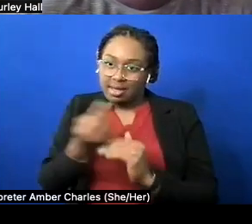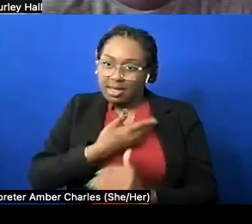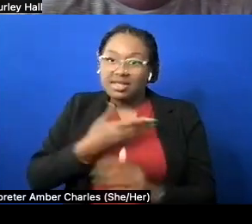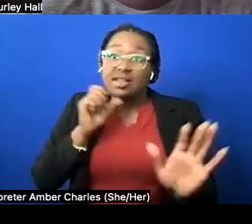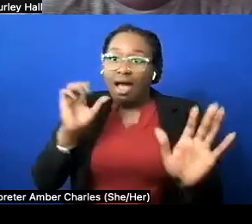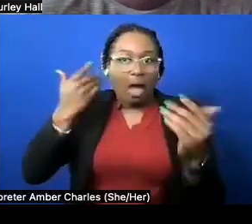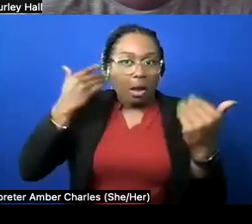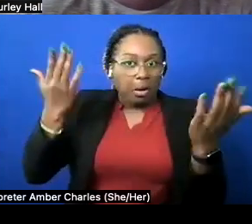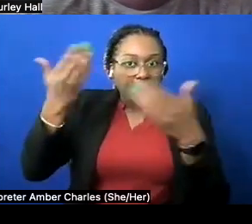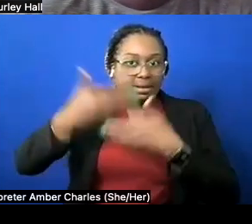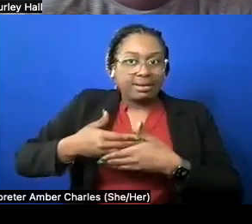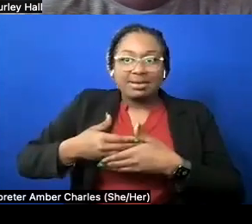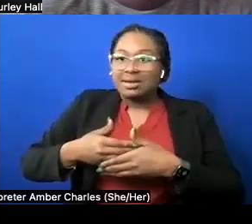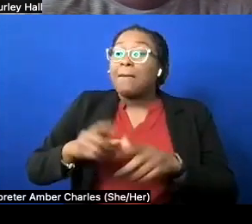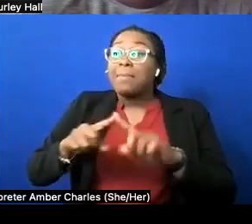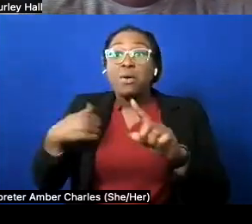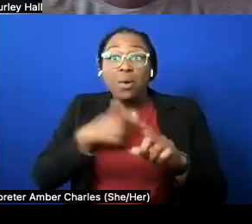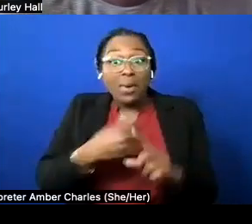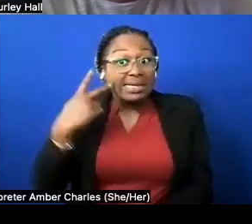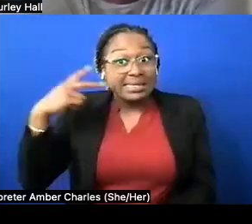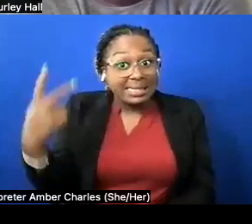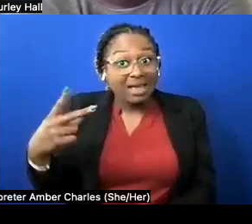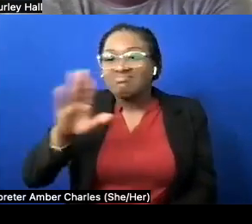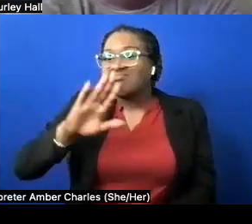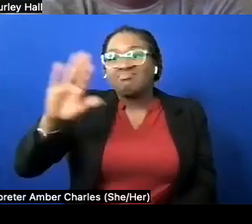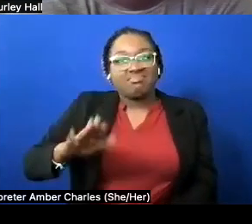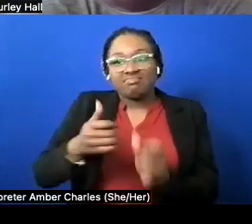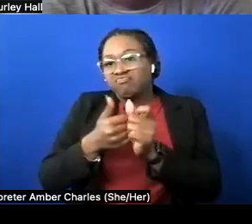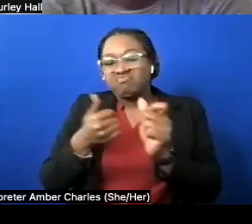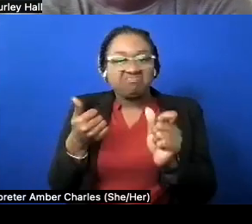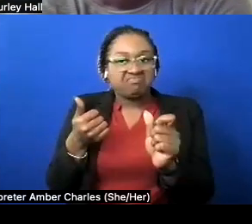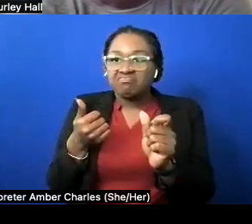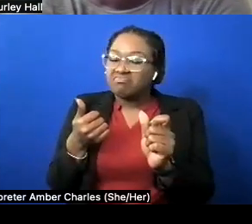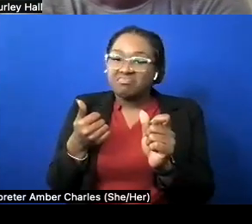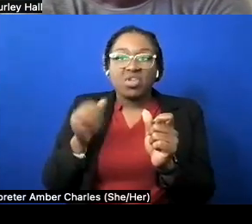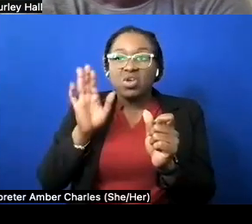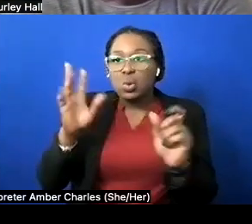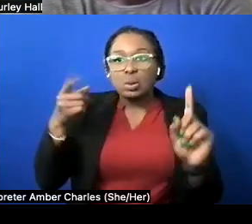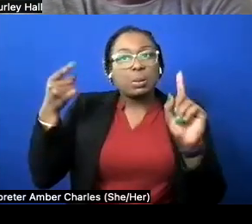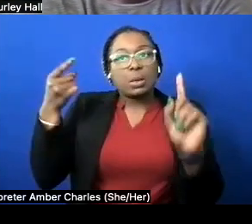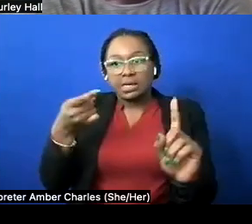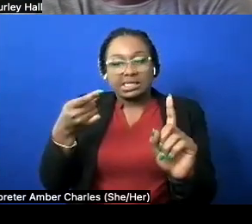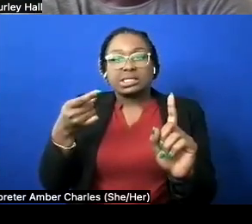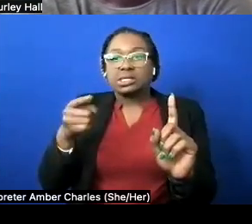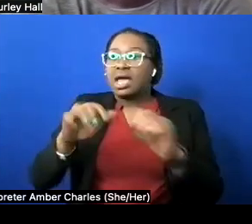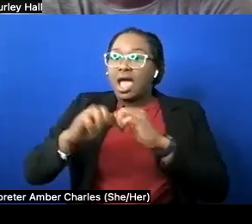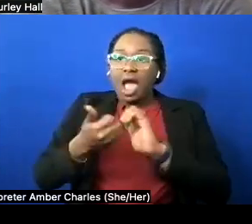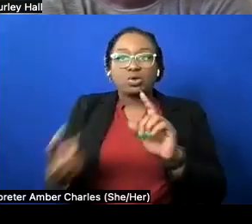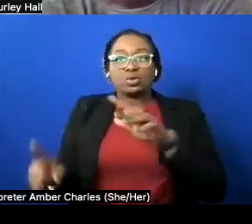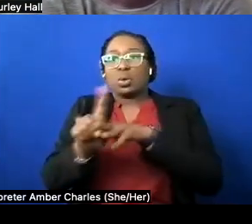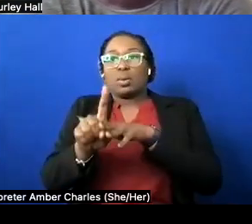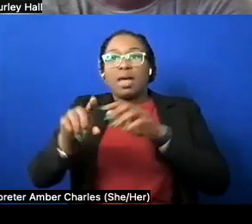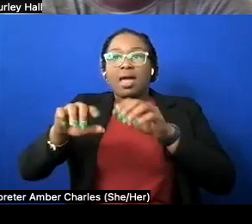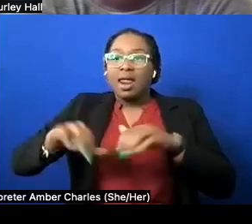but in terms of what we can see, you have never wavered in your purpose, in how you show up, in how you hold